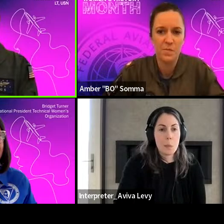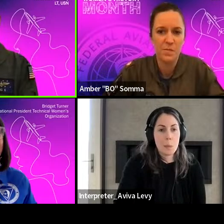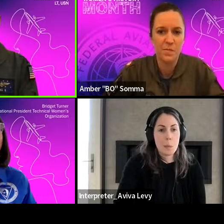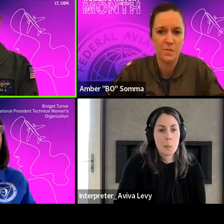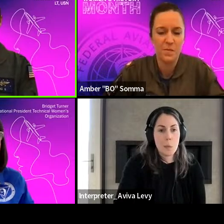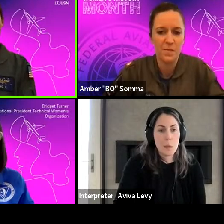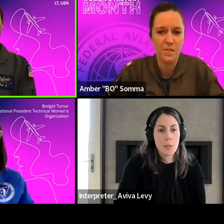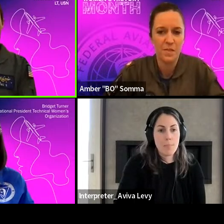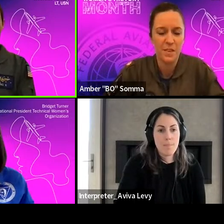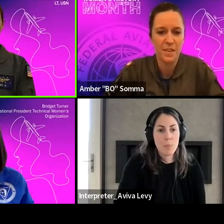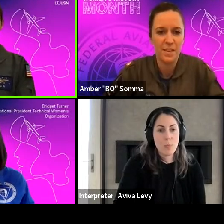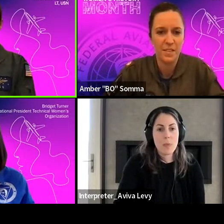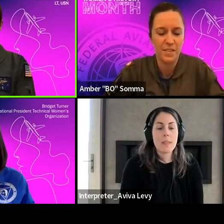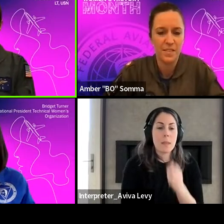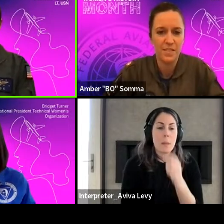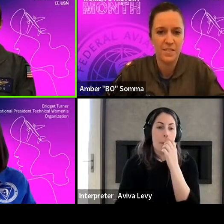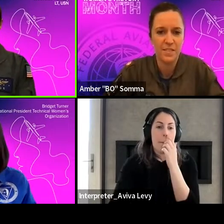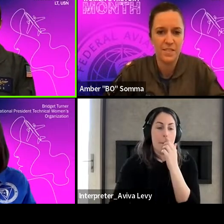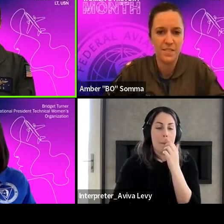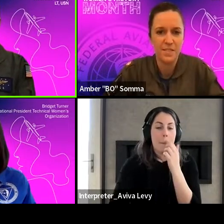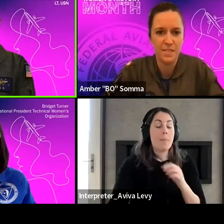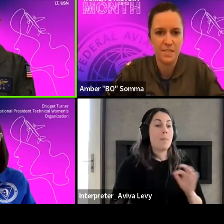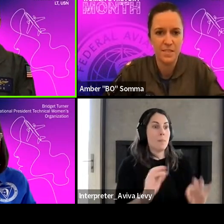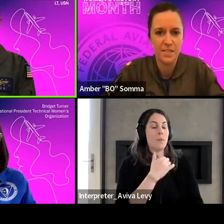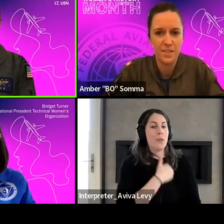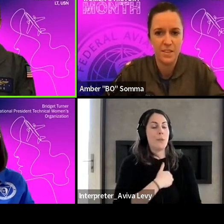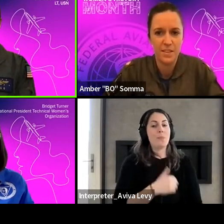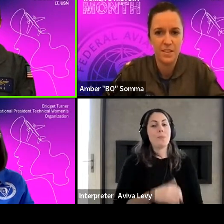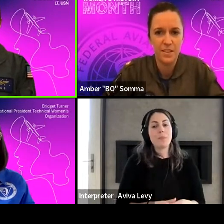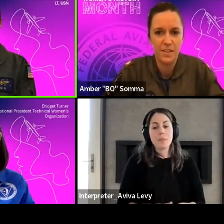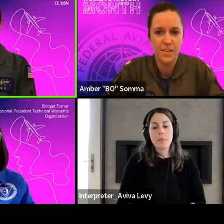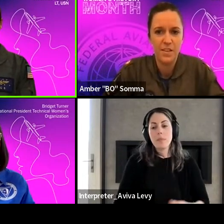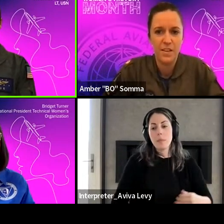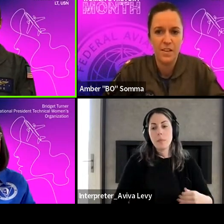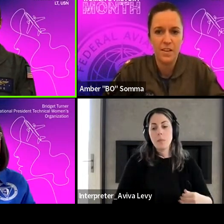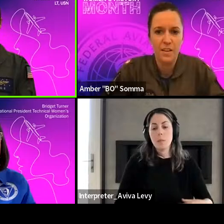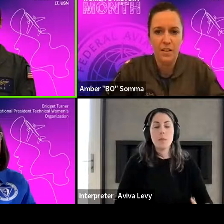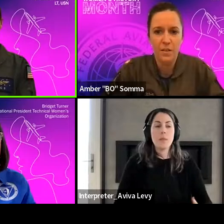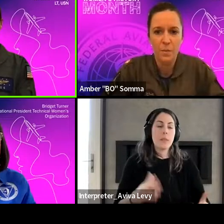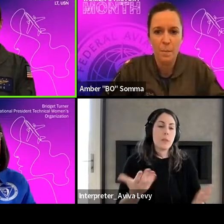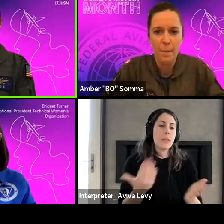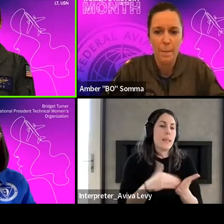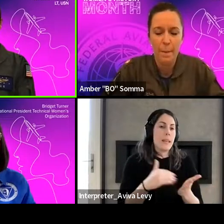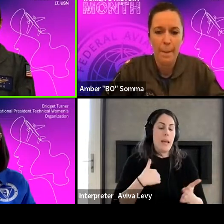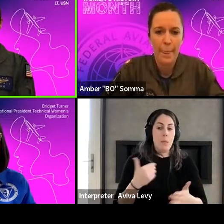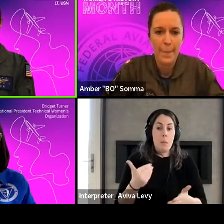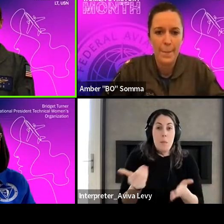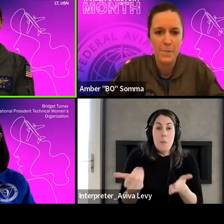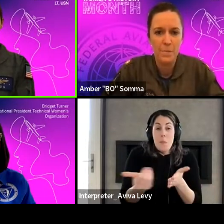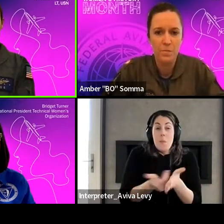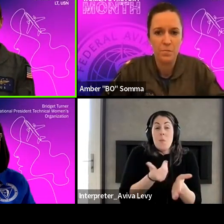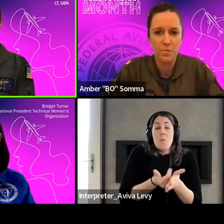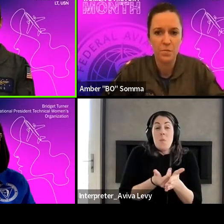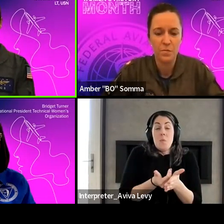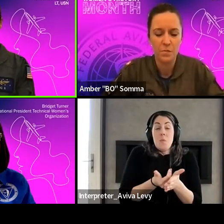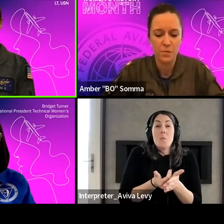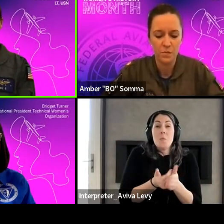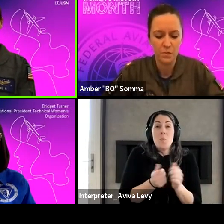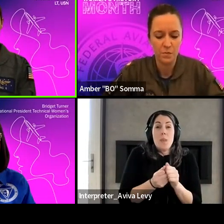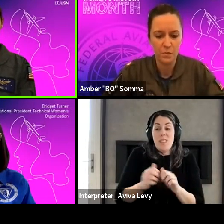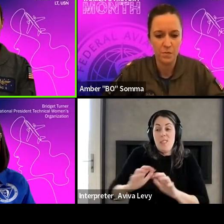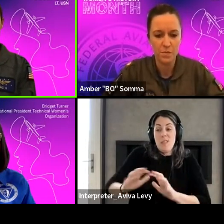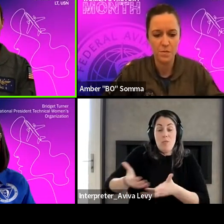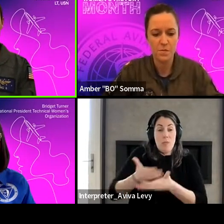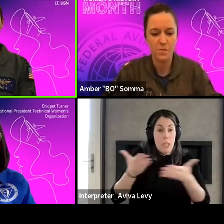There we go. Try that. I was going to say, like, you know, I am by far the most junior one of the air crew